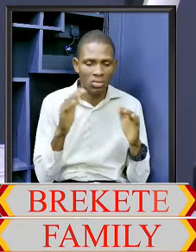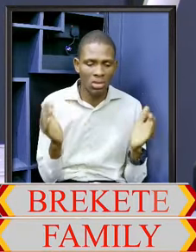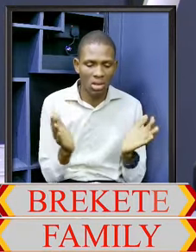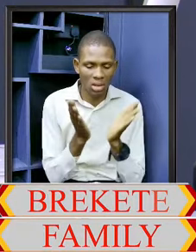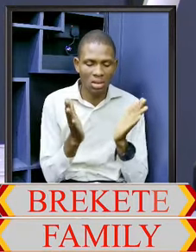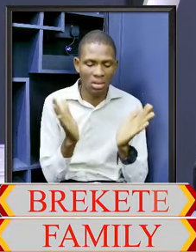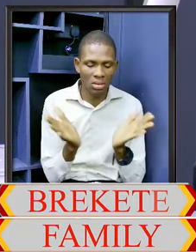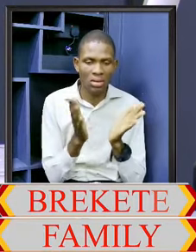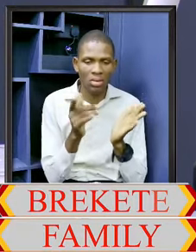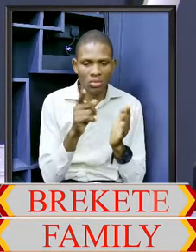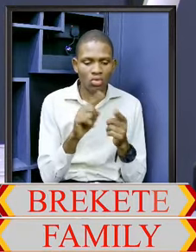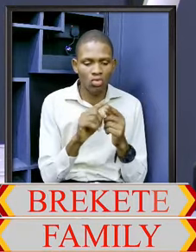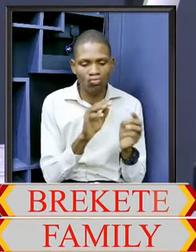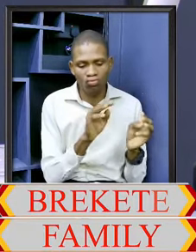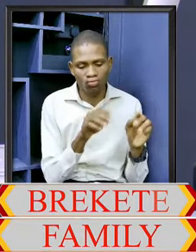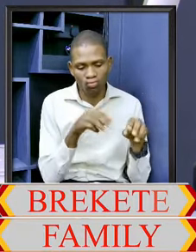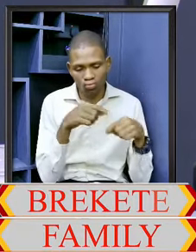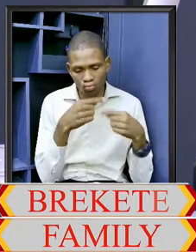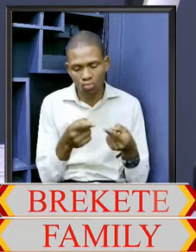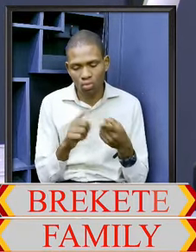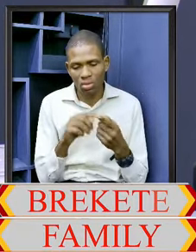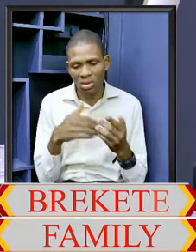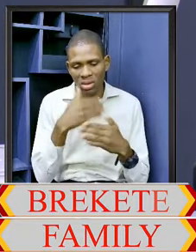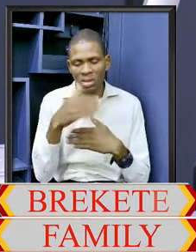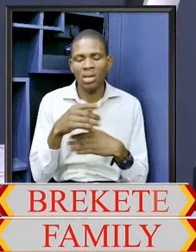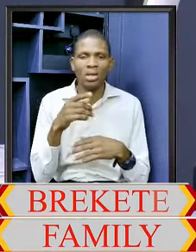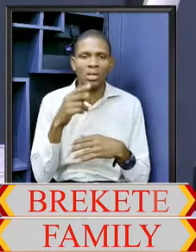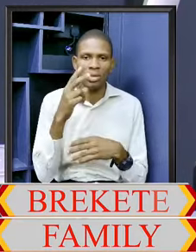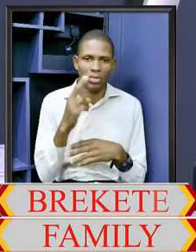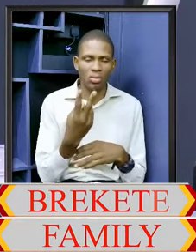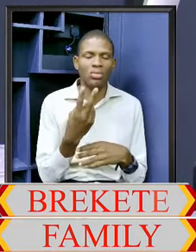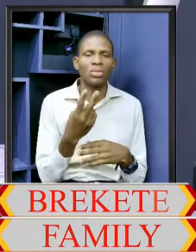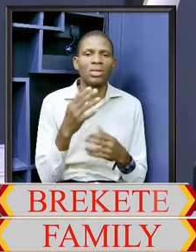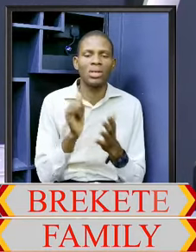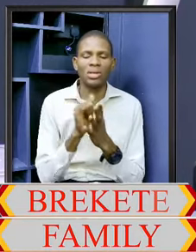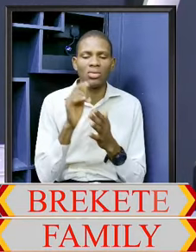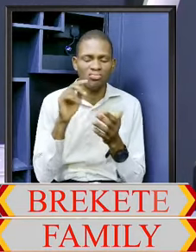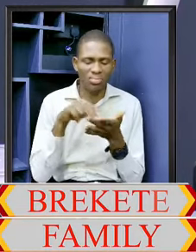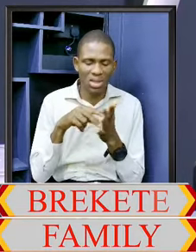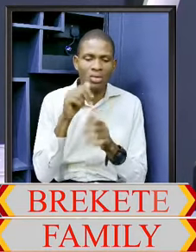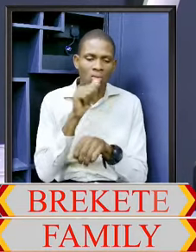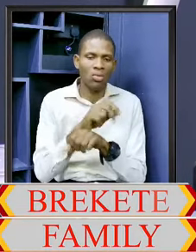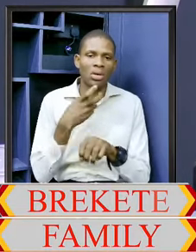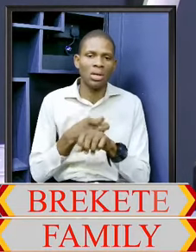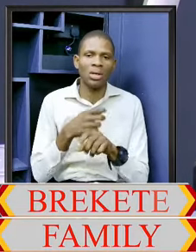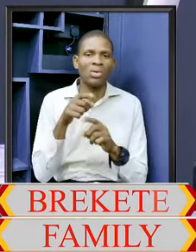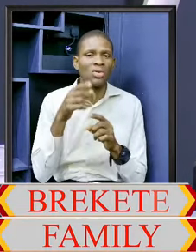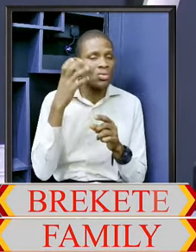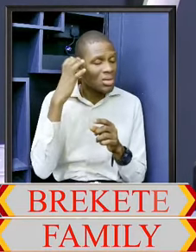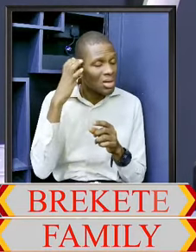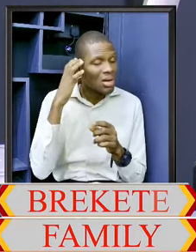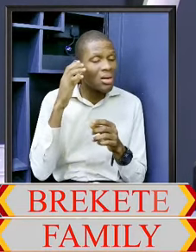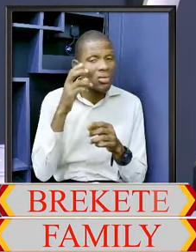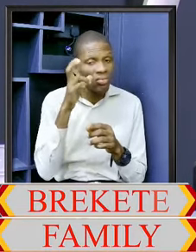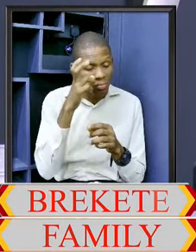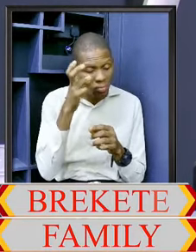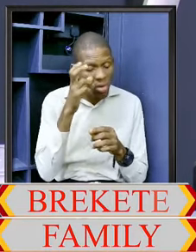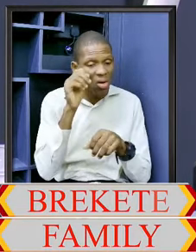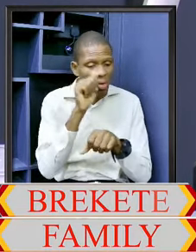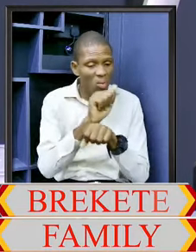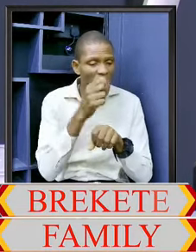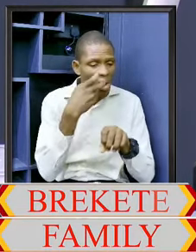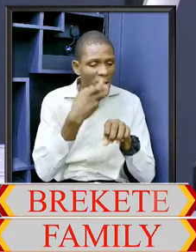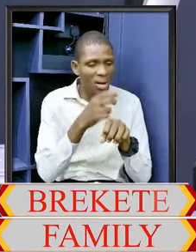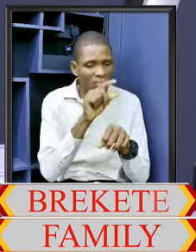second one. Nine, then they call working smart. So when you hear work hard, no take them in isolation. Work with wisdom,